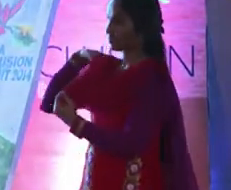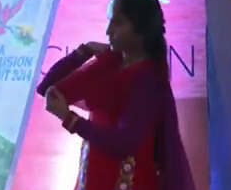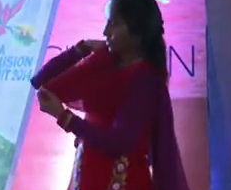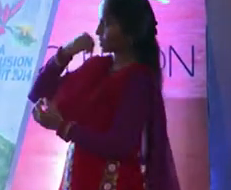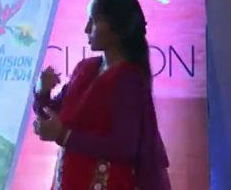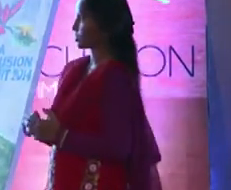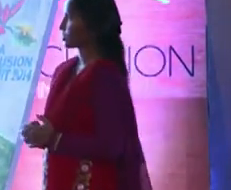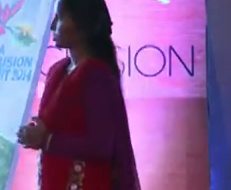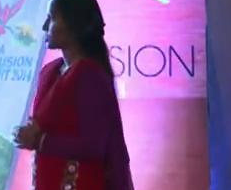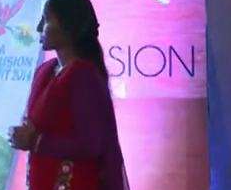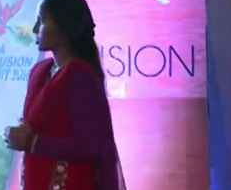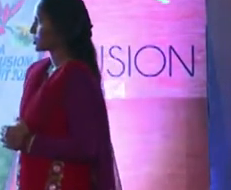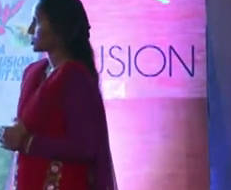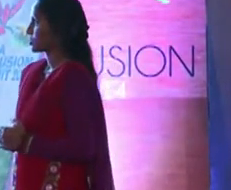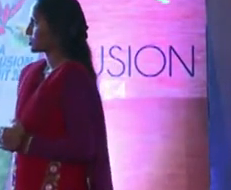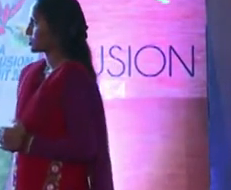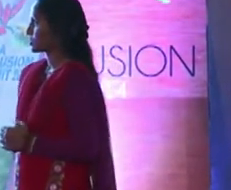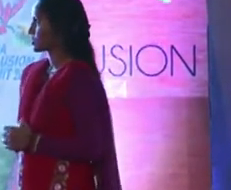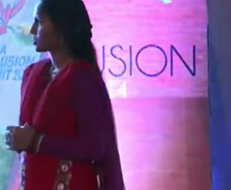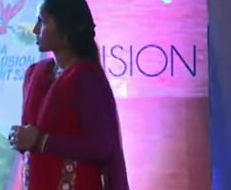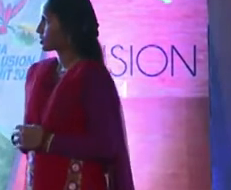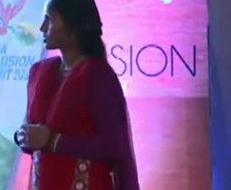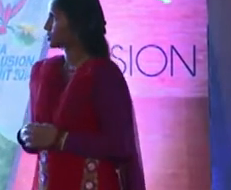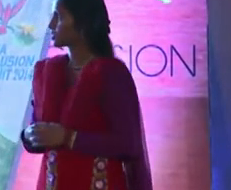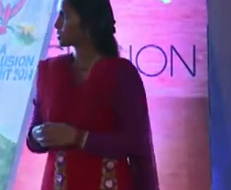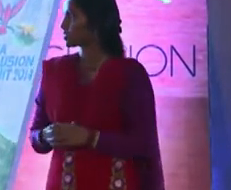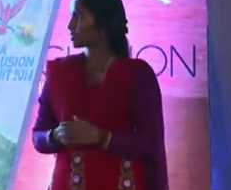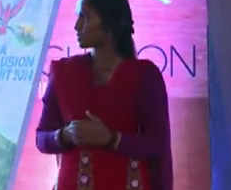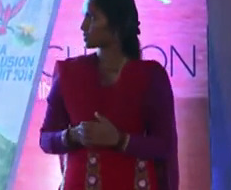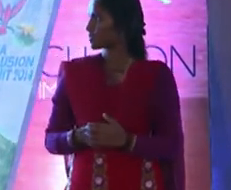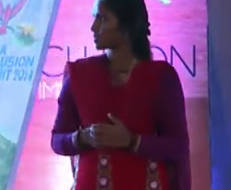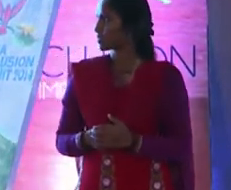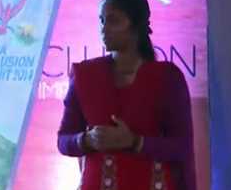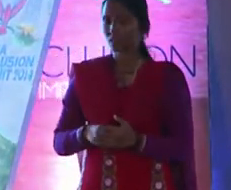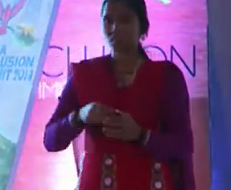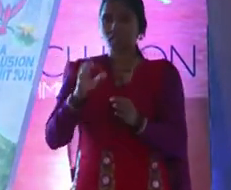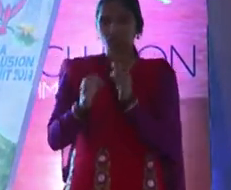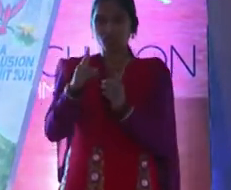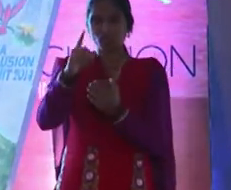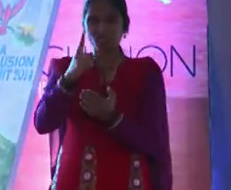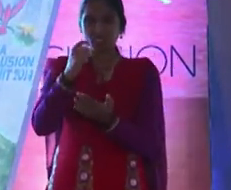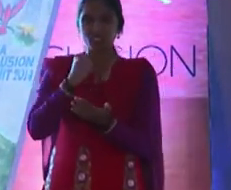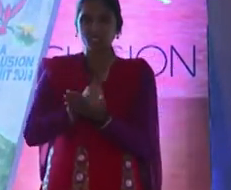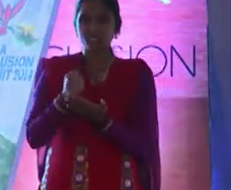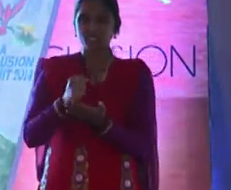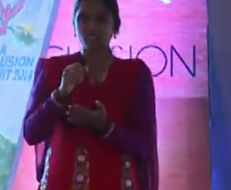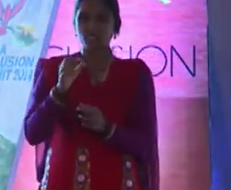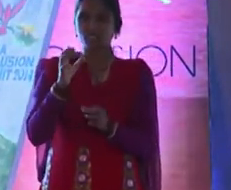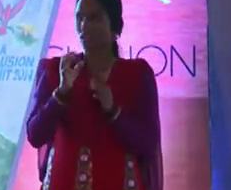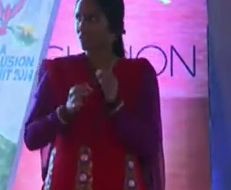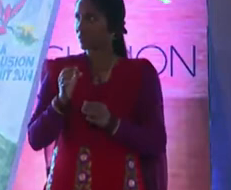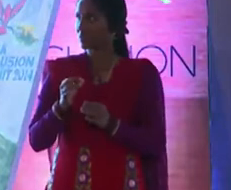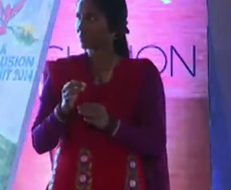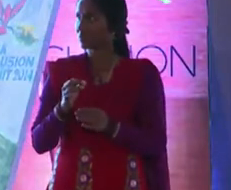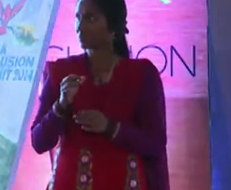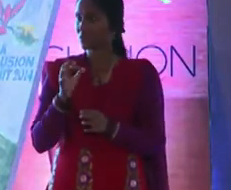then the railways would refuse it and say that, well, you have to go to the railway doctor to get it verified. Now, all of these problems